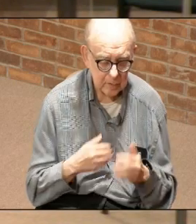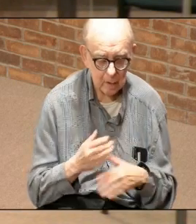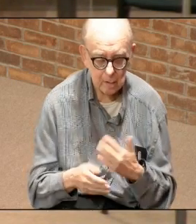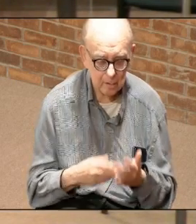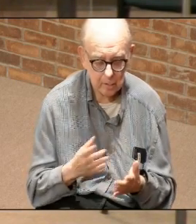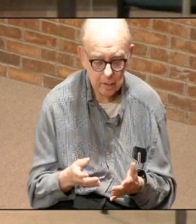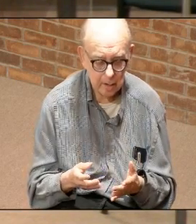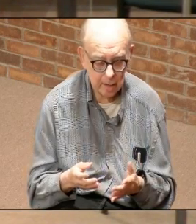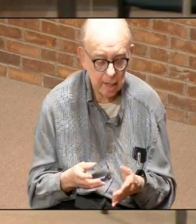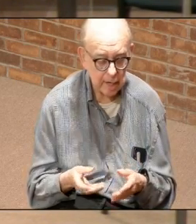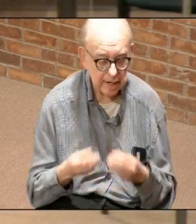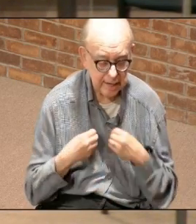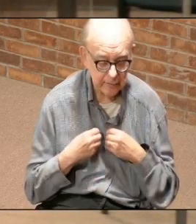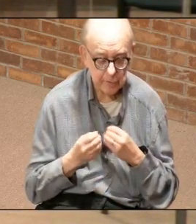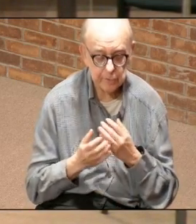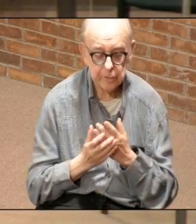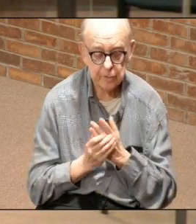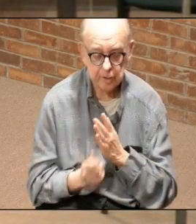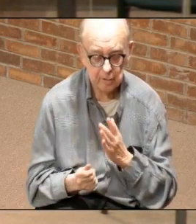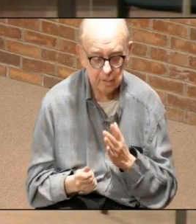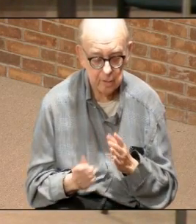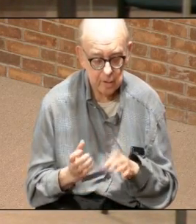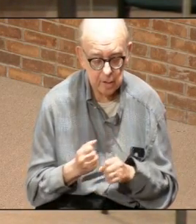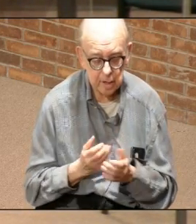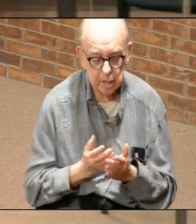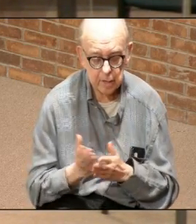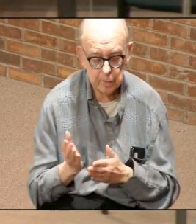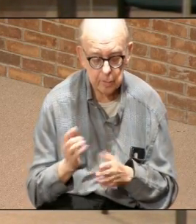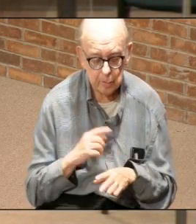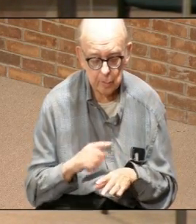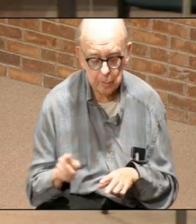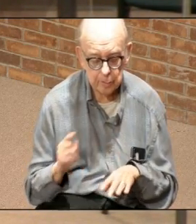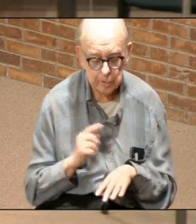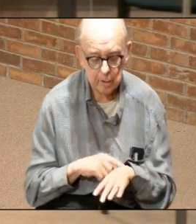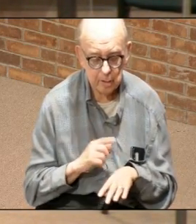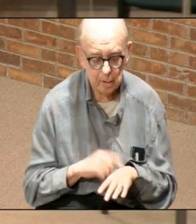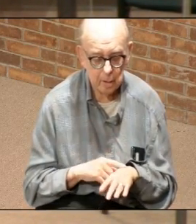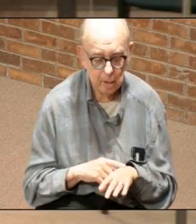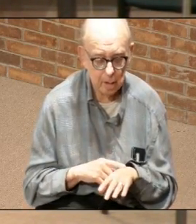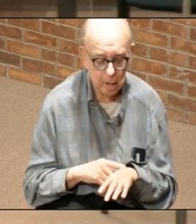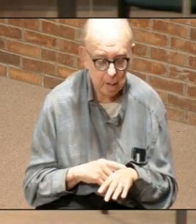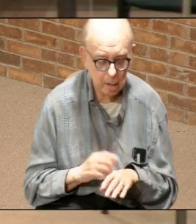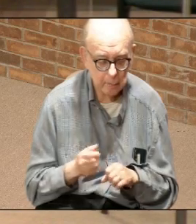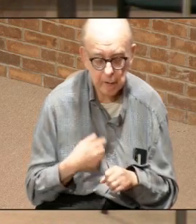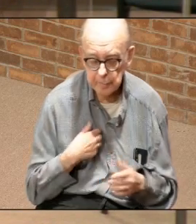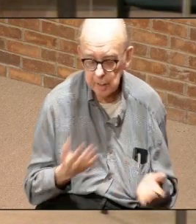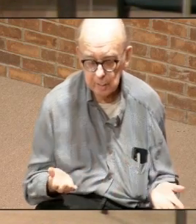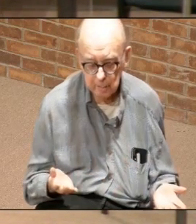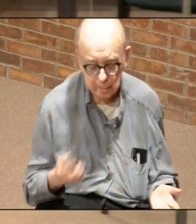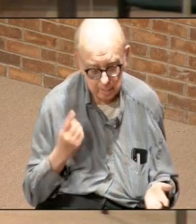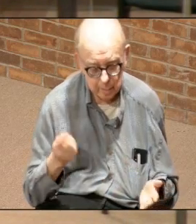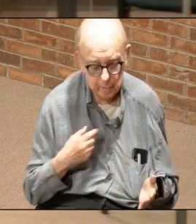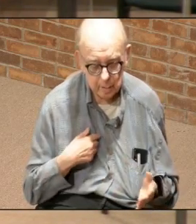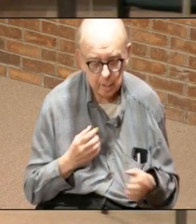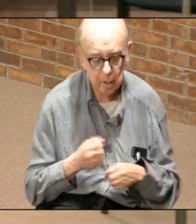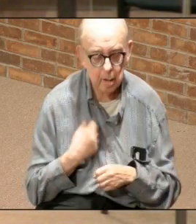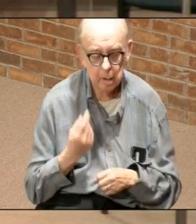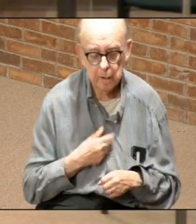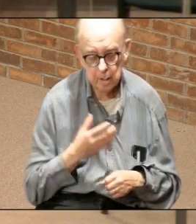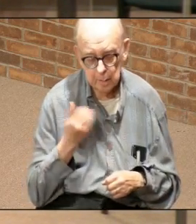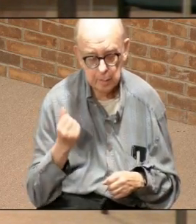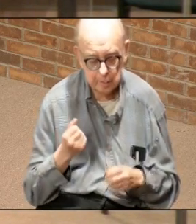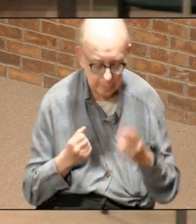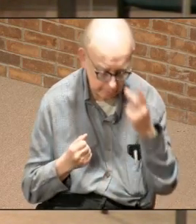equipped us to be able to get through those times. And what does that make me? I think it makes us